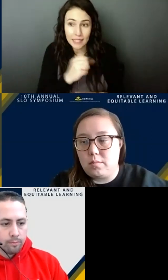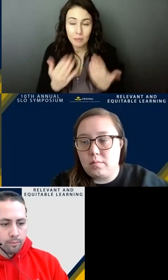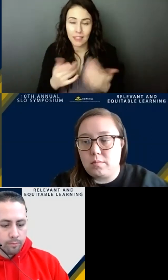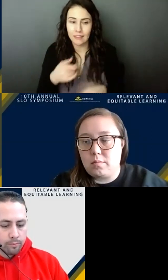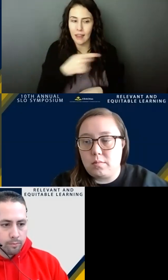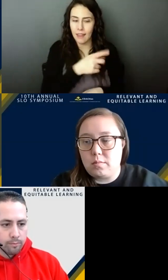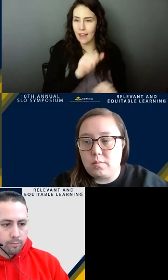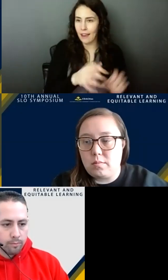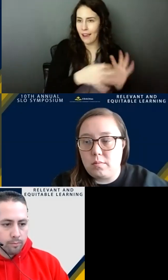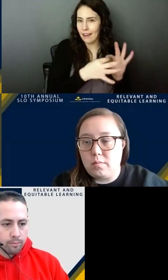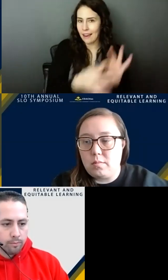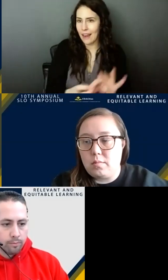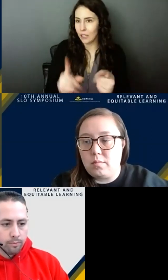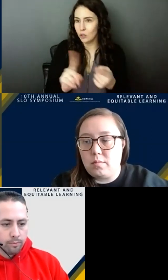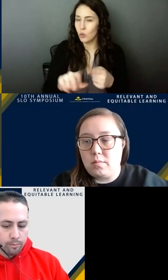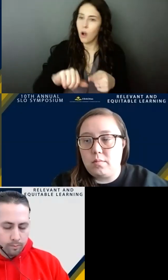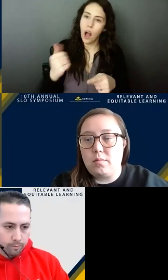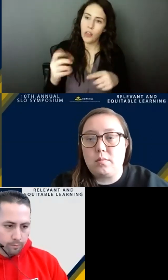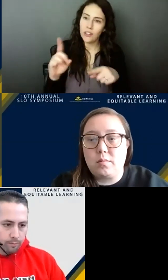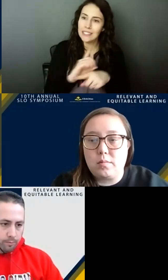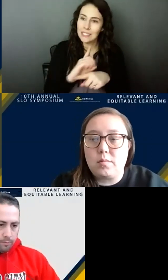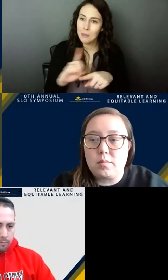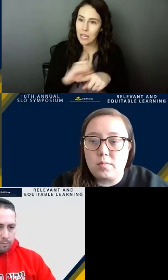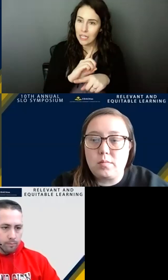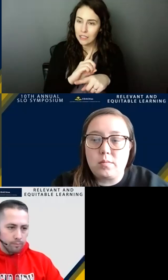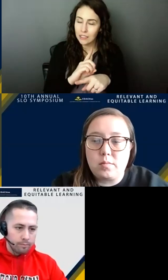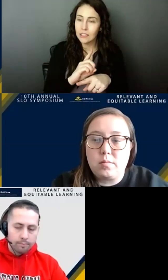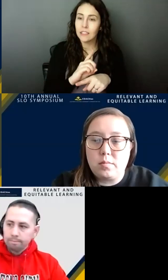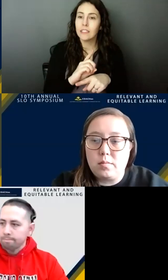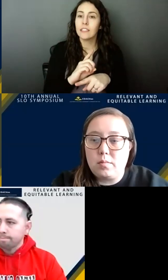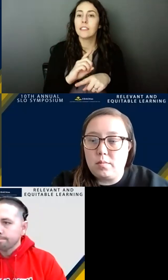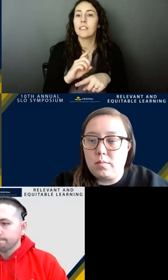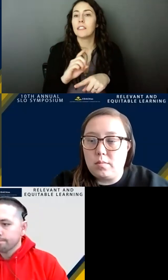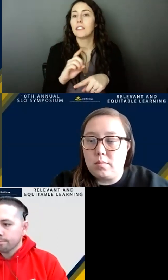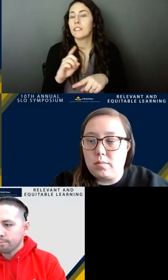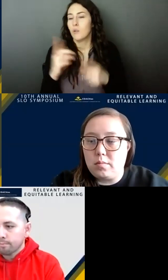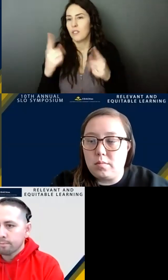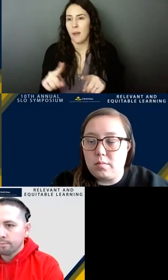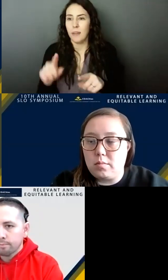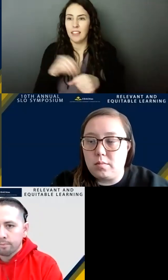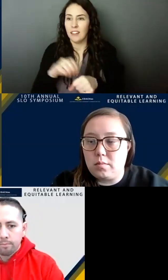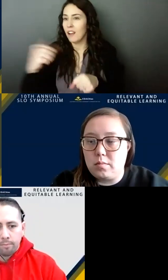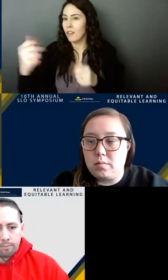it to other disciplines and things that are happening in other places across your curriculum.